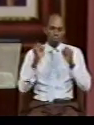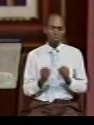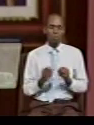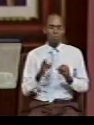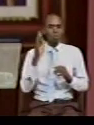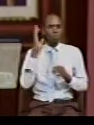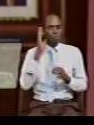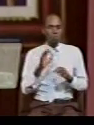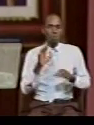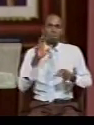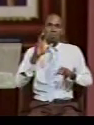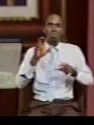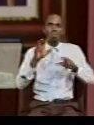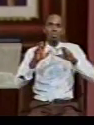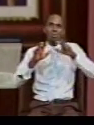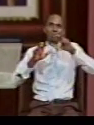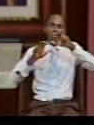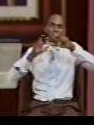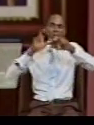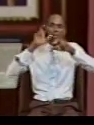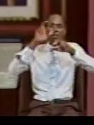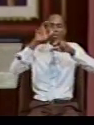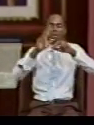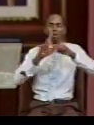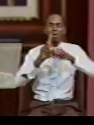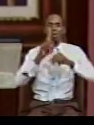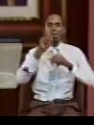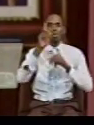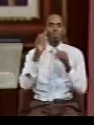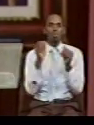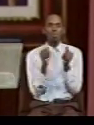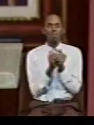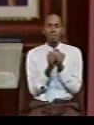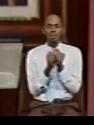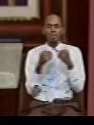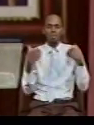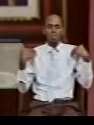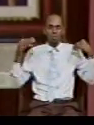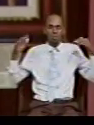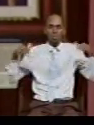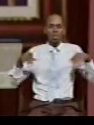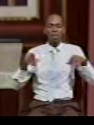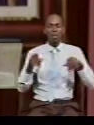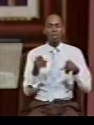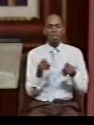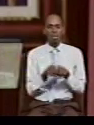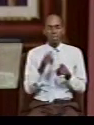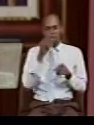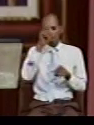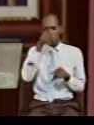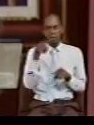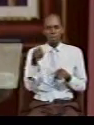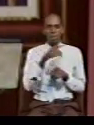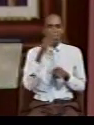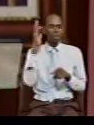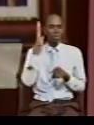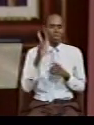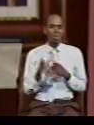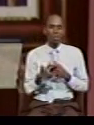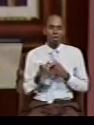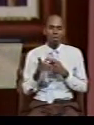up with wings as eagles. They shall run